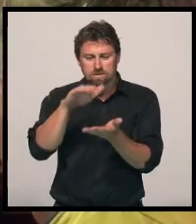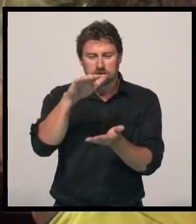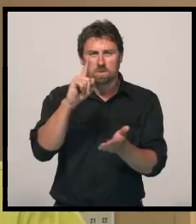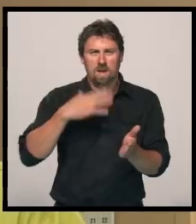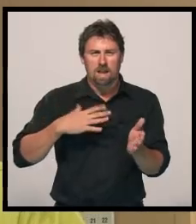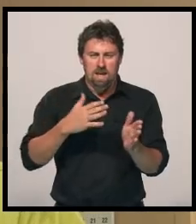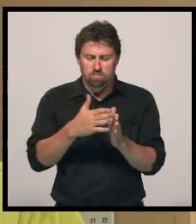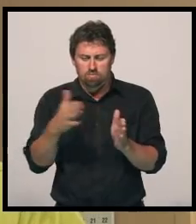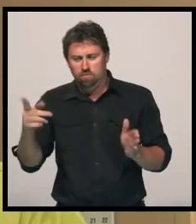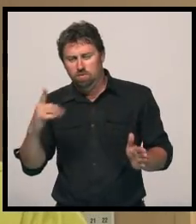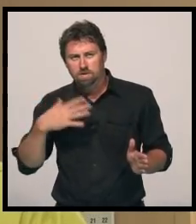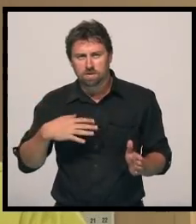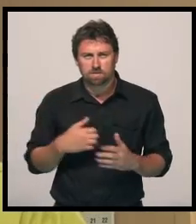-wise?